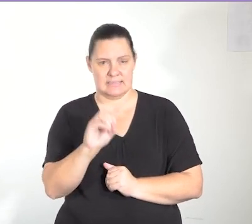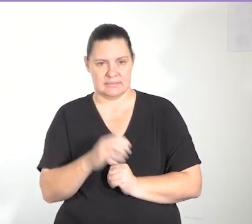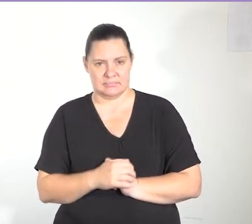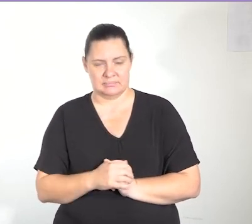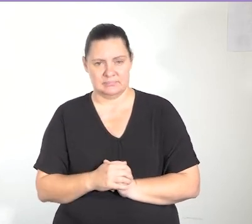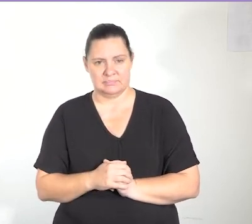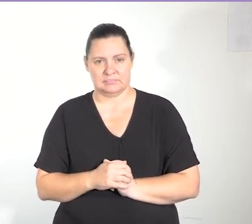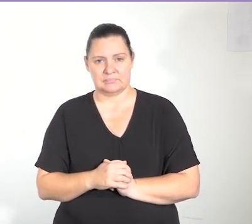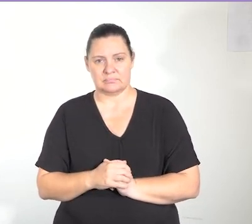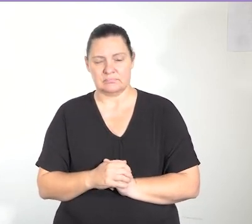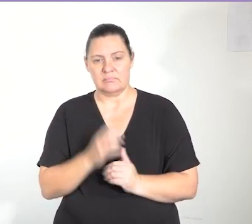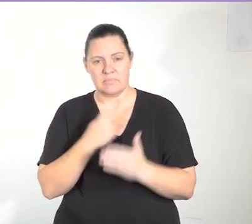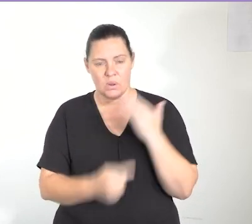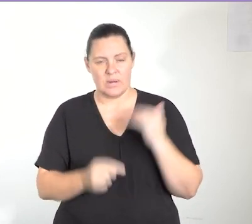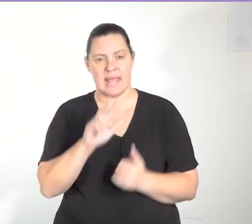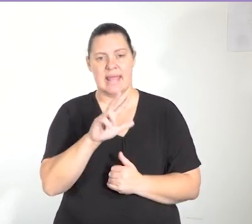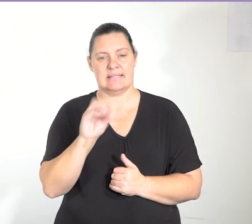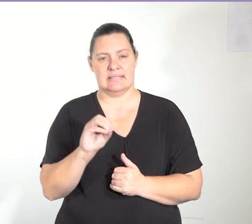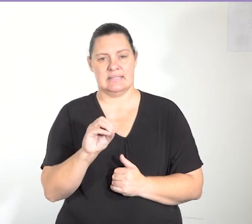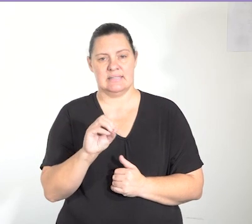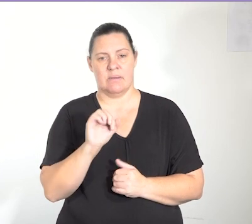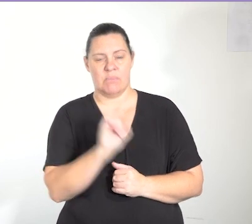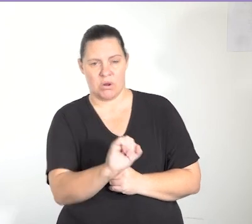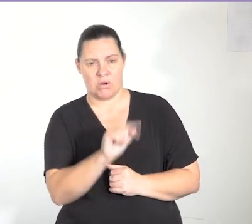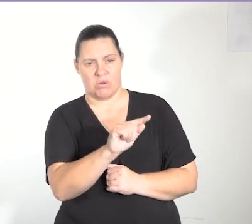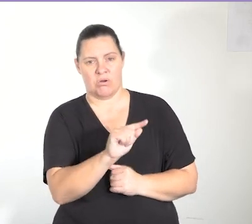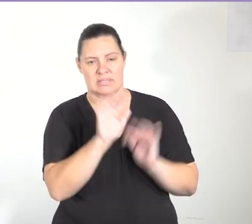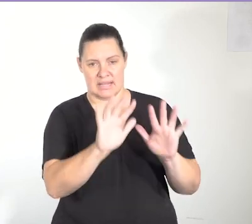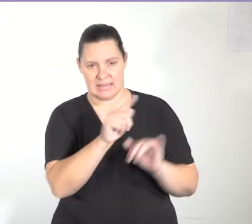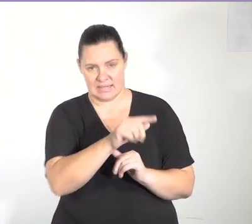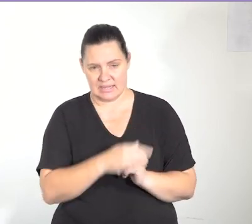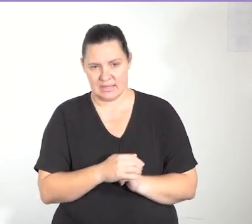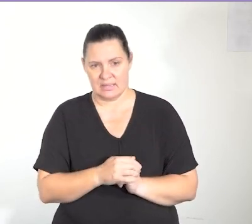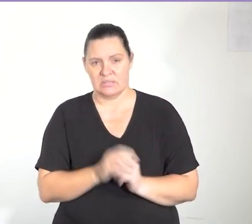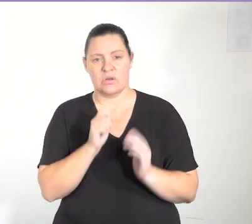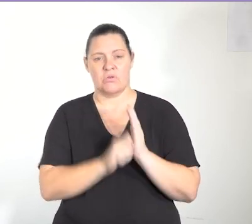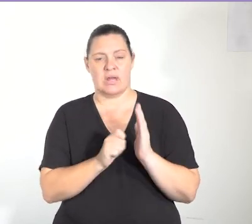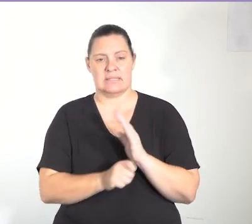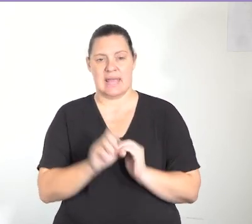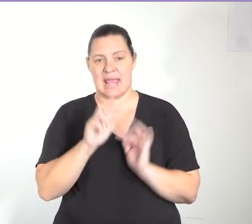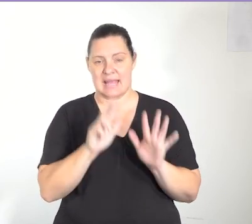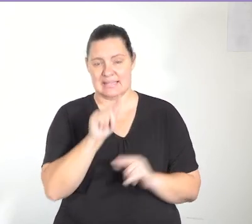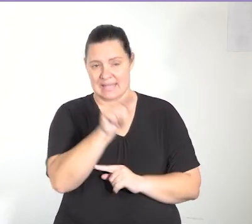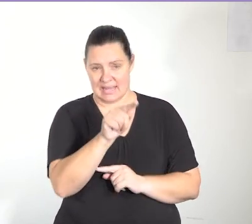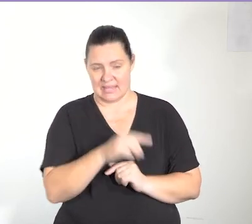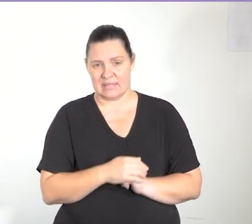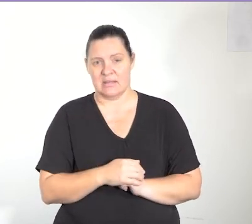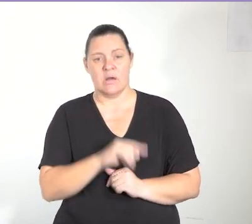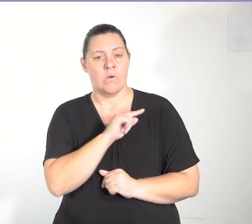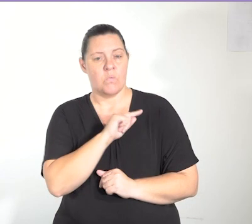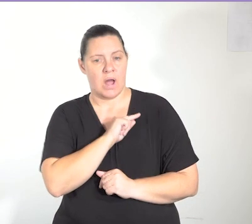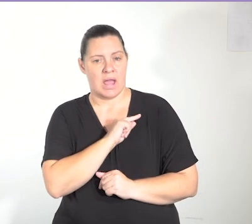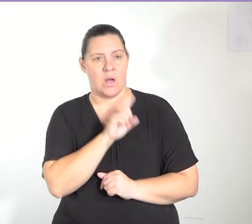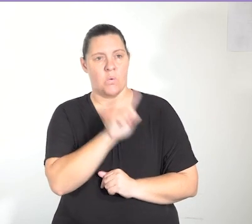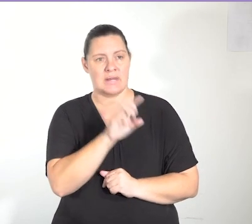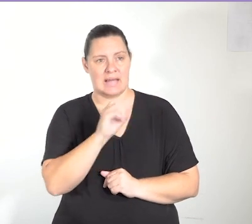180. But it is only the 80 that belongs in the tens column. So I am going to write the 8 there in the tens column, but because